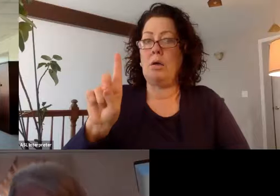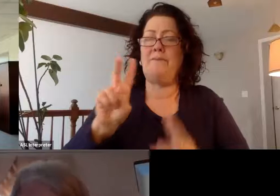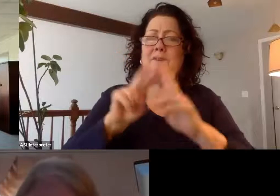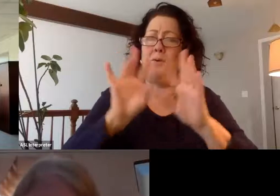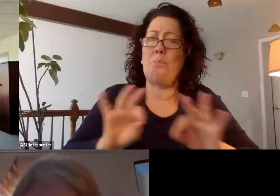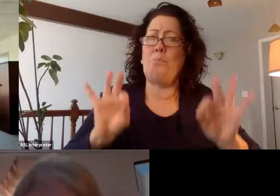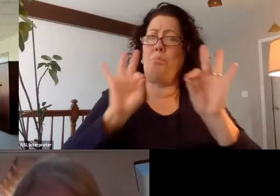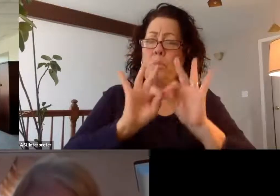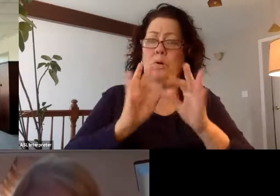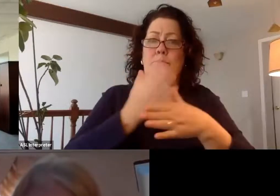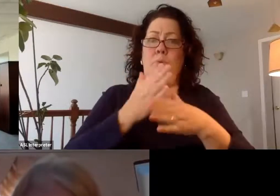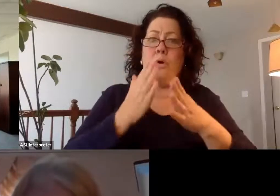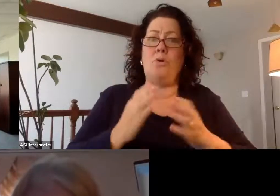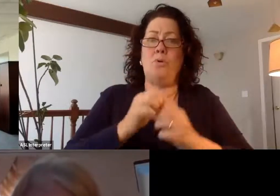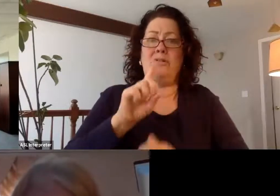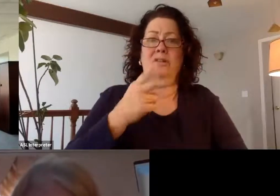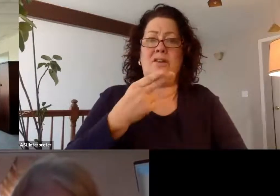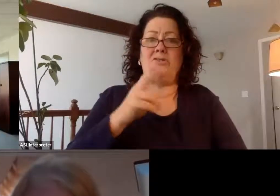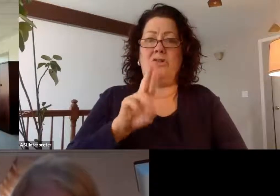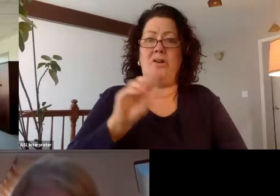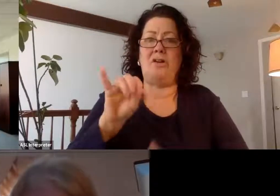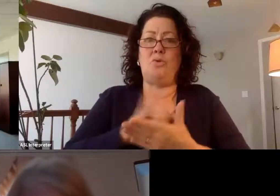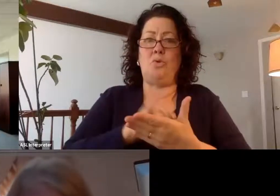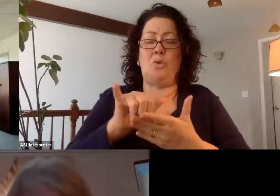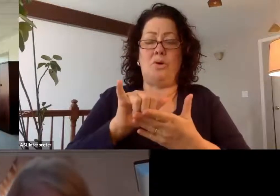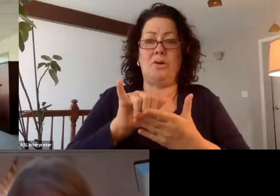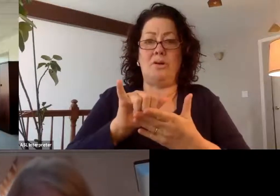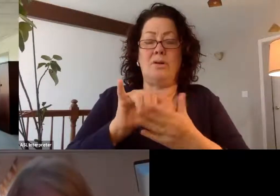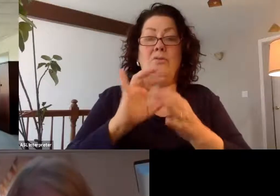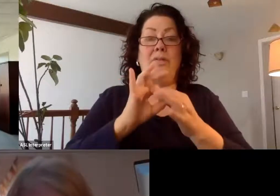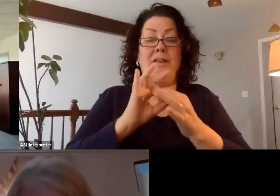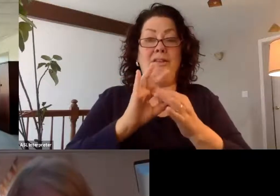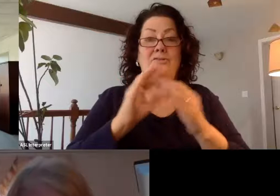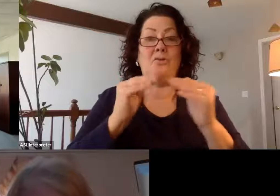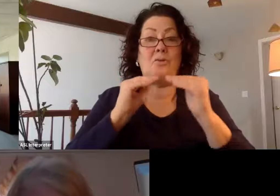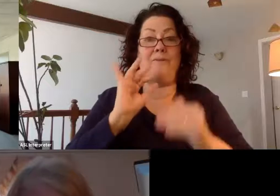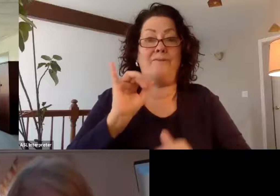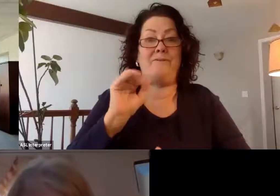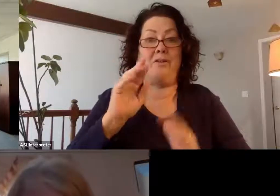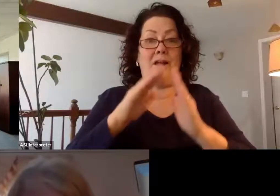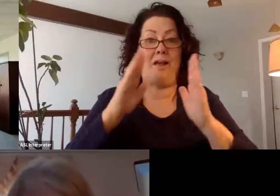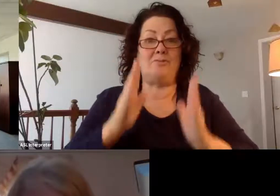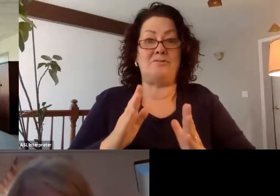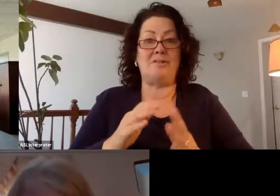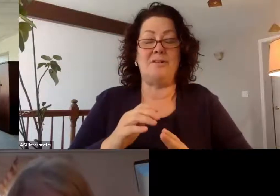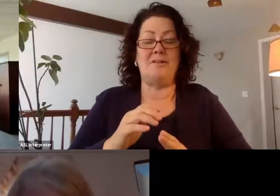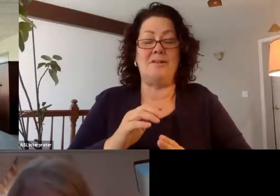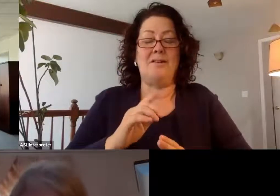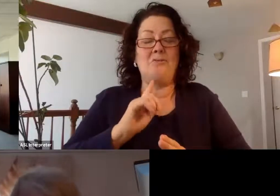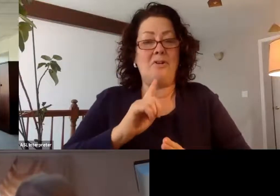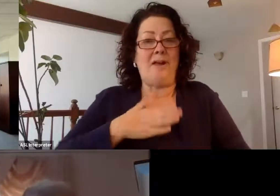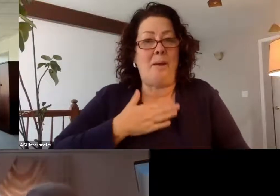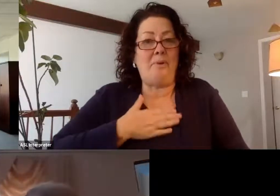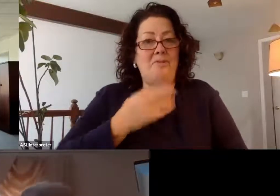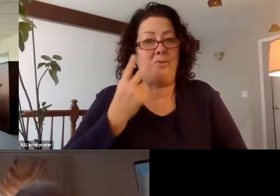with DHR and with the state of New York around fair housing. And I have been personally really heartened to see